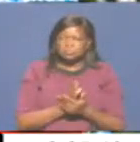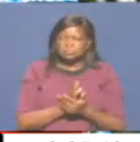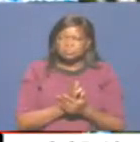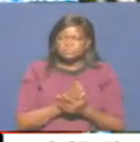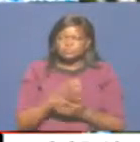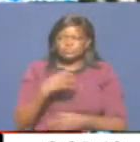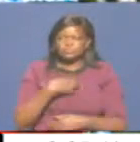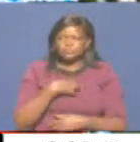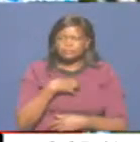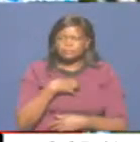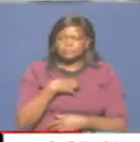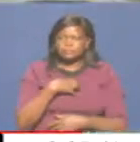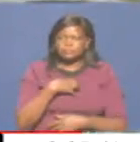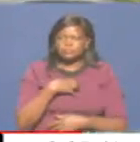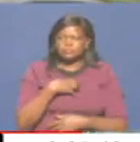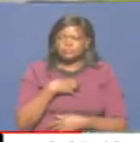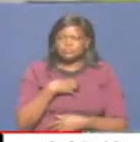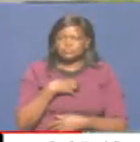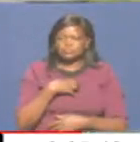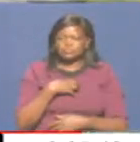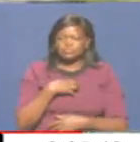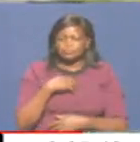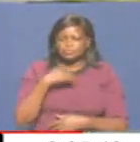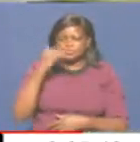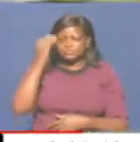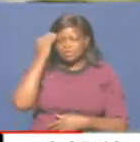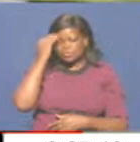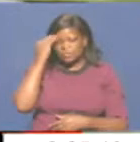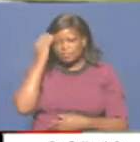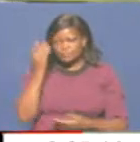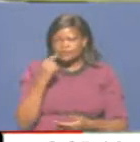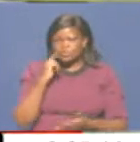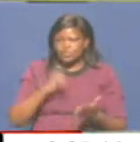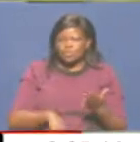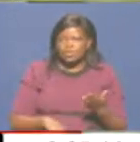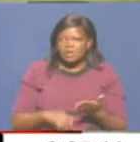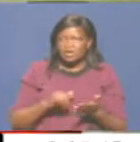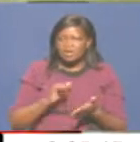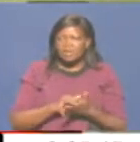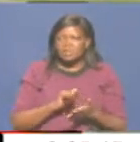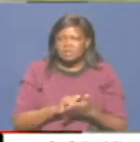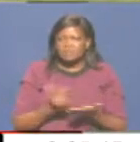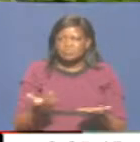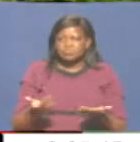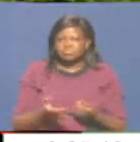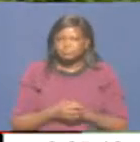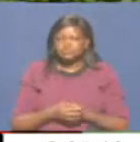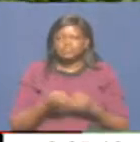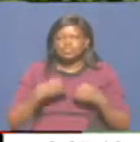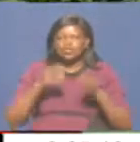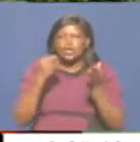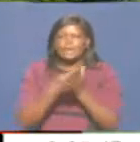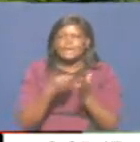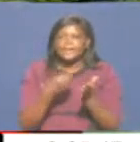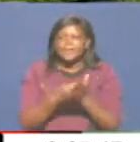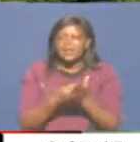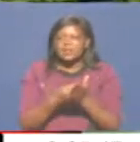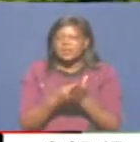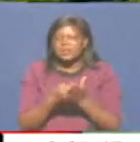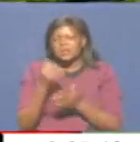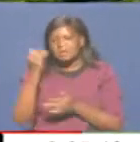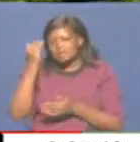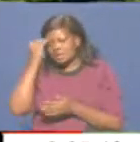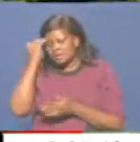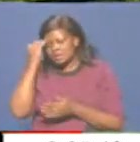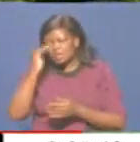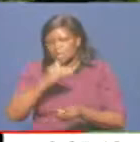retirement is psychological. In retirement, he says one loses predictable income, identity,